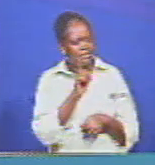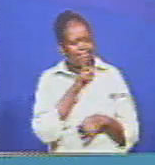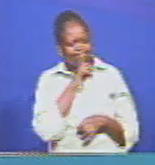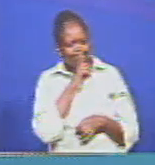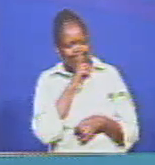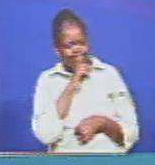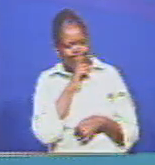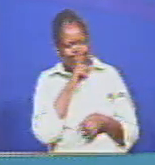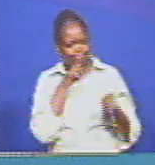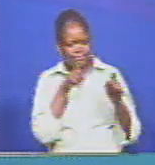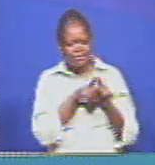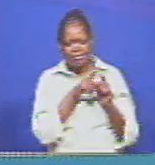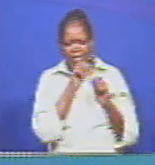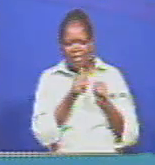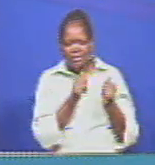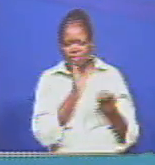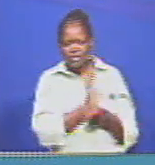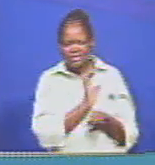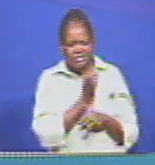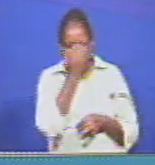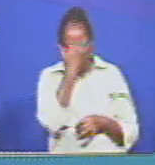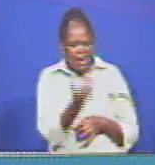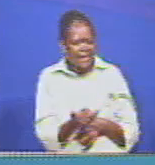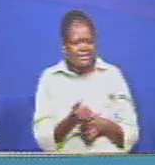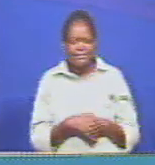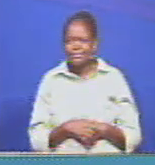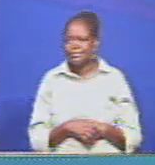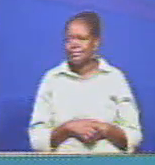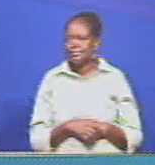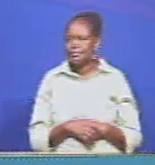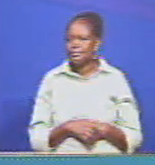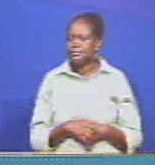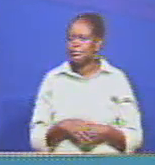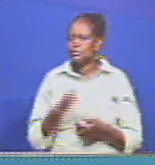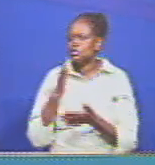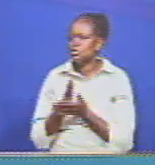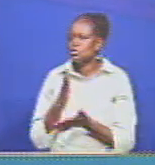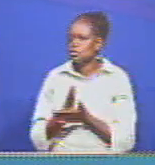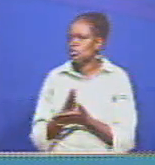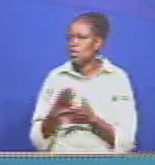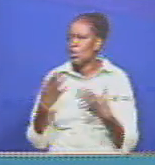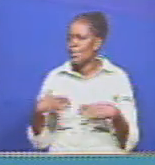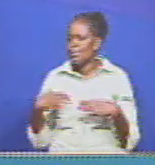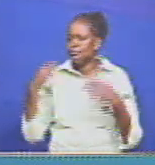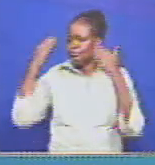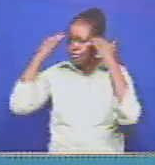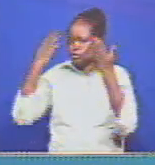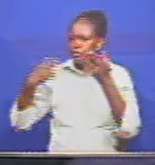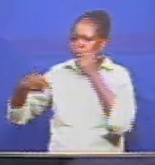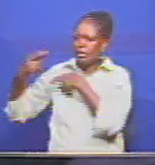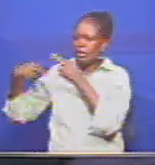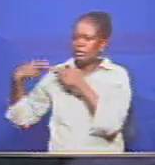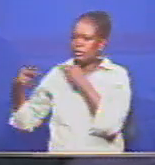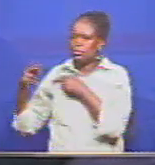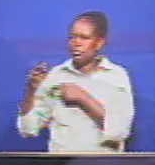opposed to other denominations. Why is that? It is very true, yes. although mm. people don't know the history, yes. of